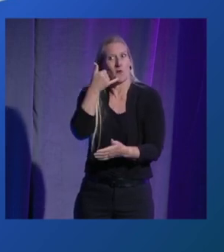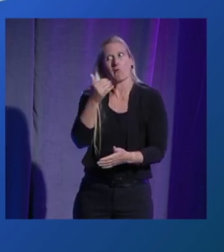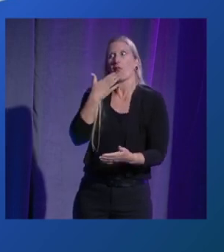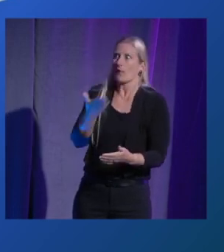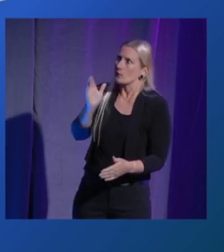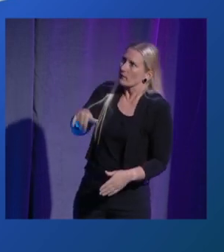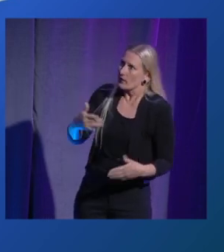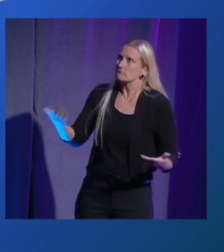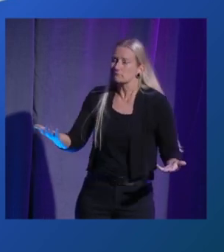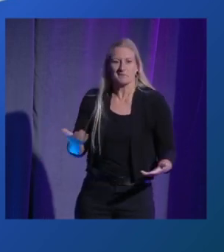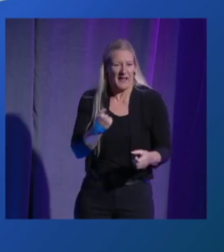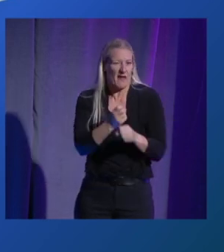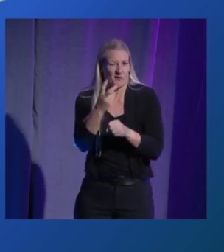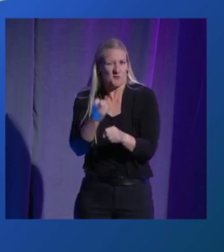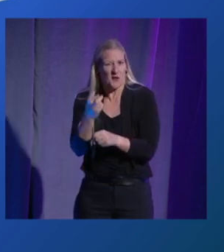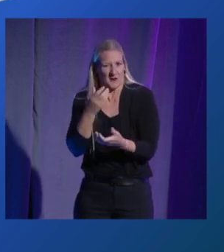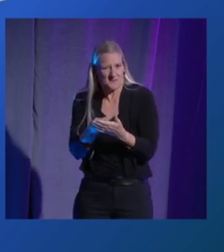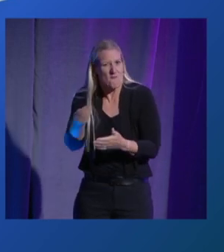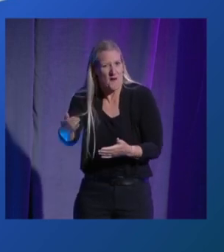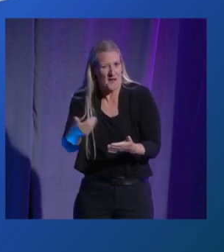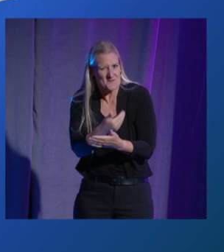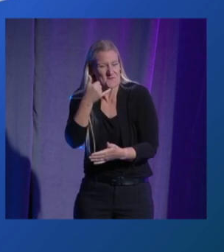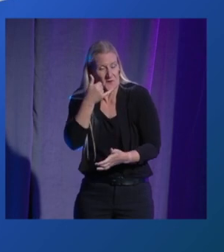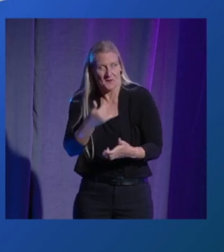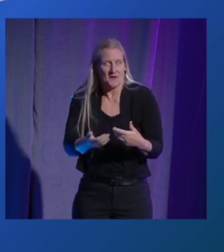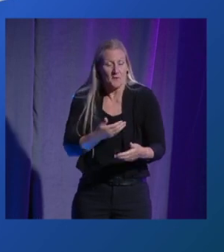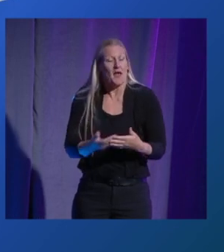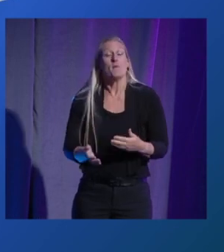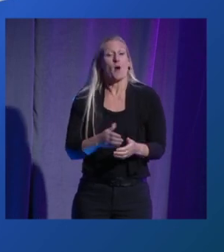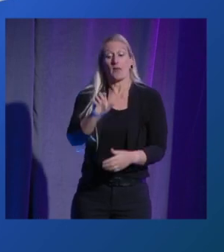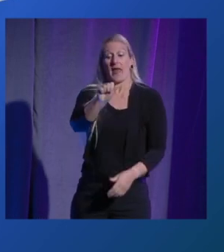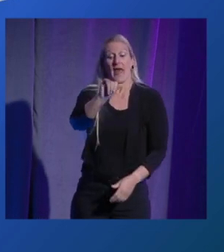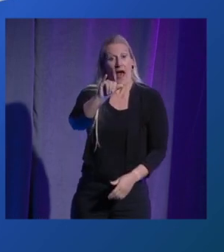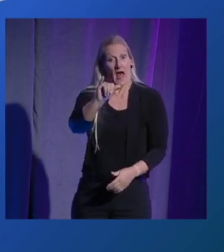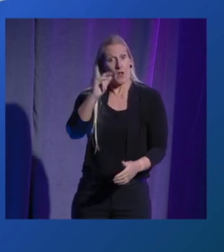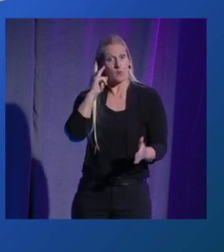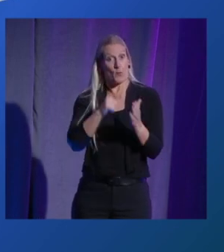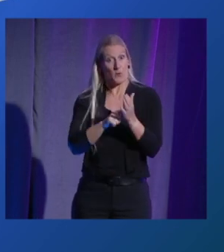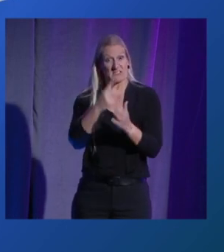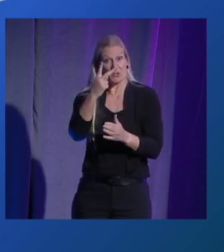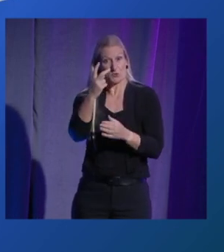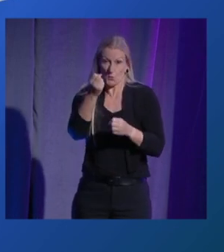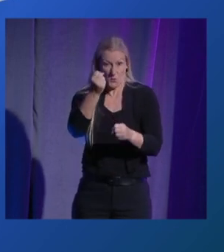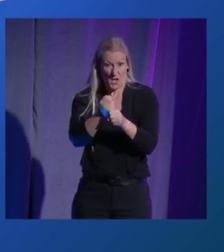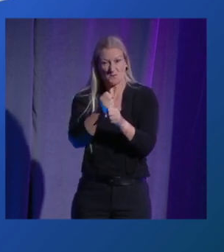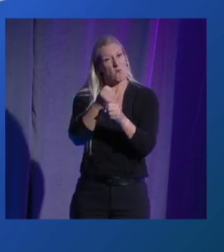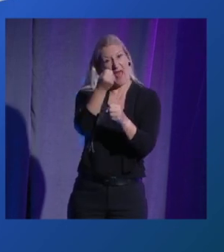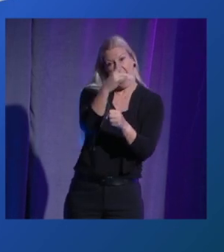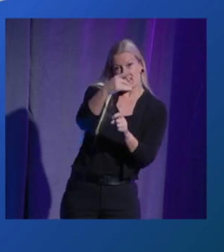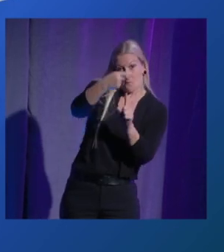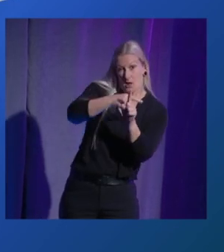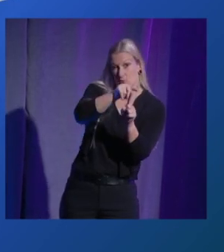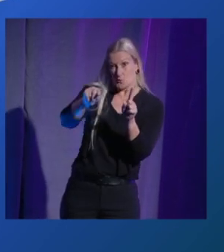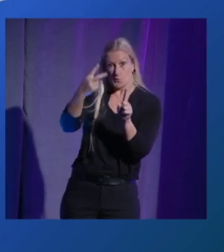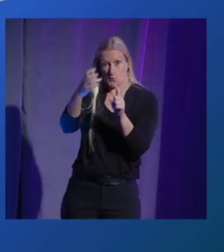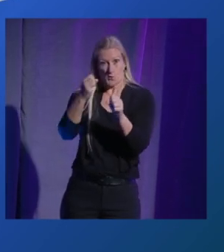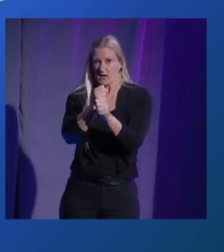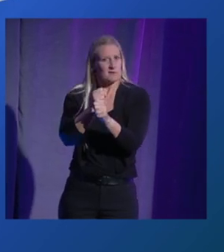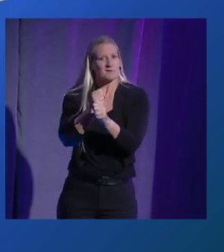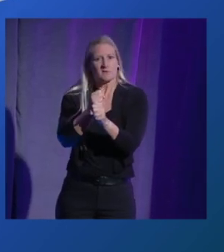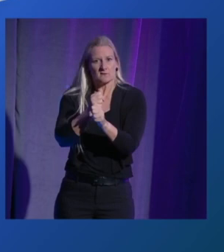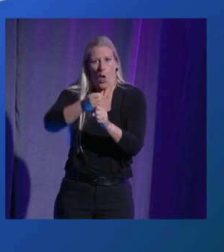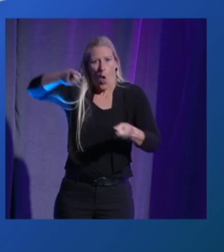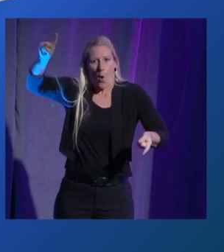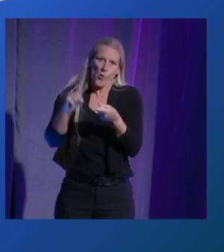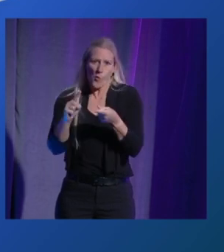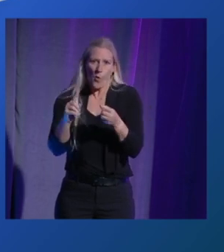um what we're seeing with AI is that's going to accelerate we're going to have more powerful compute faster